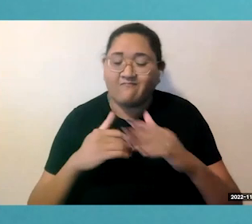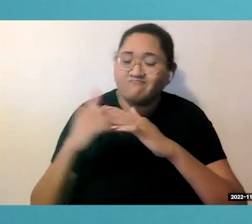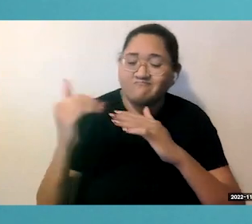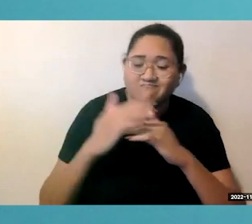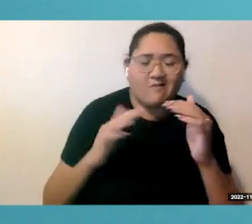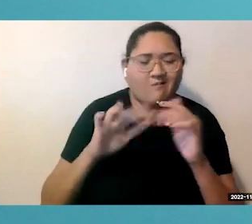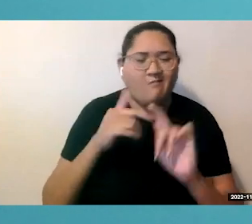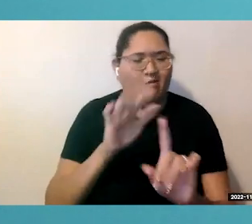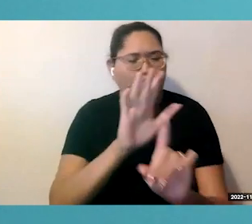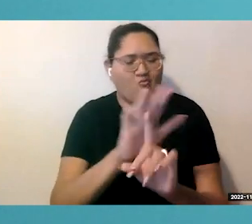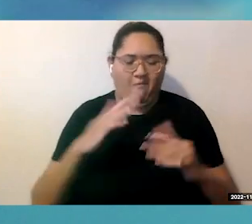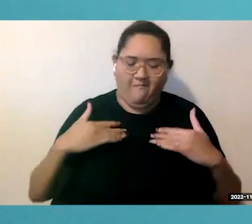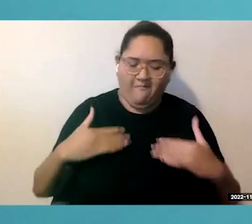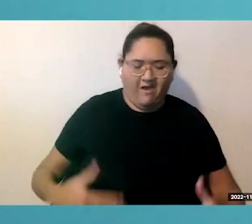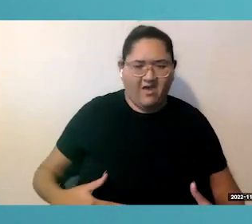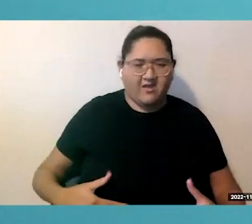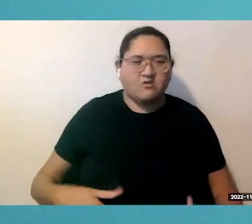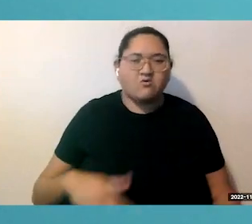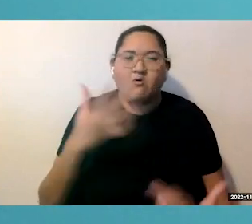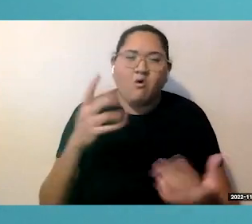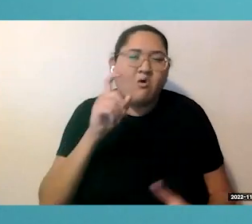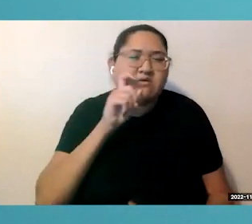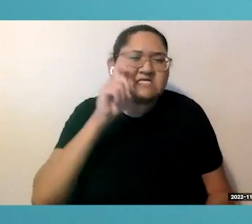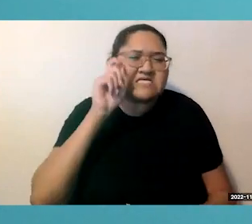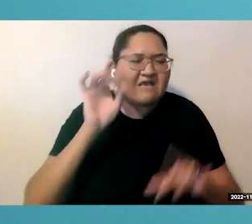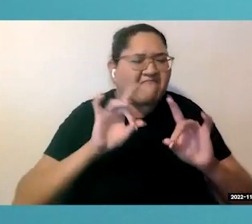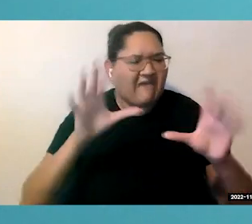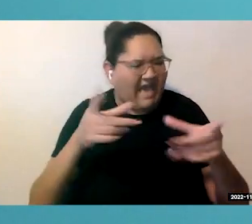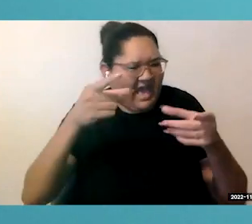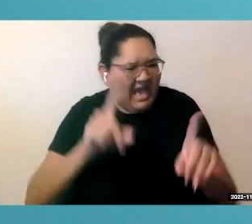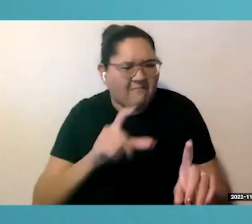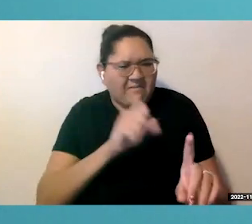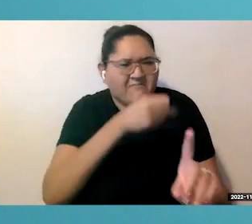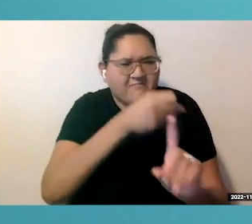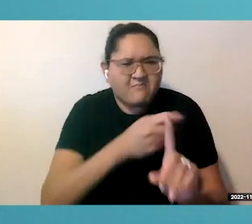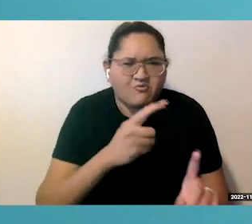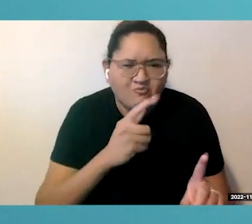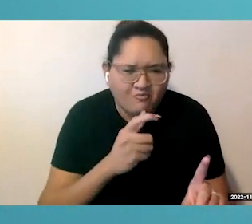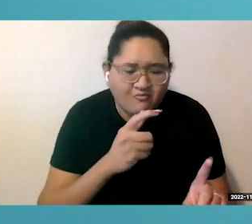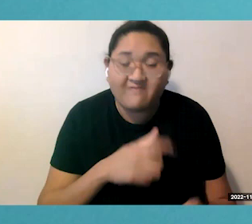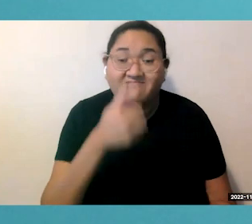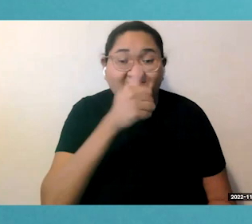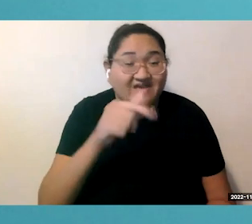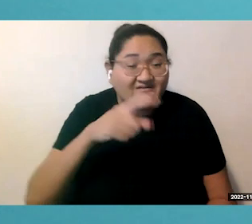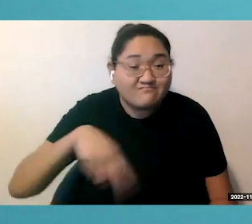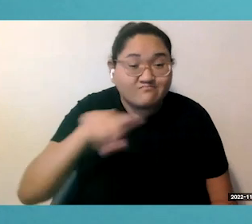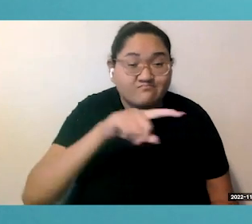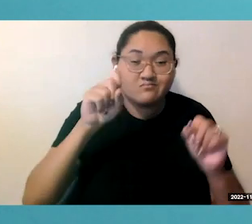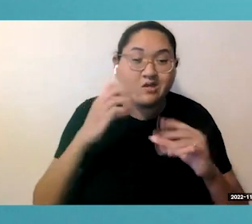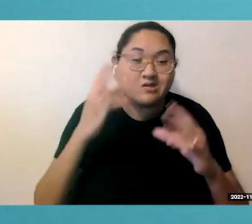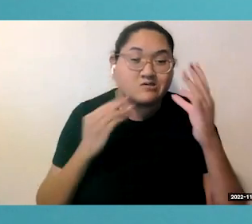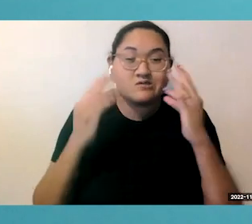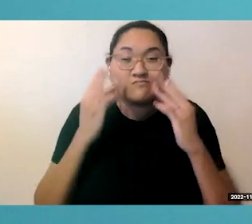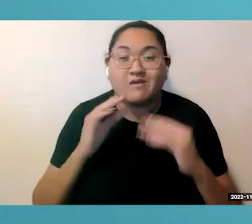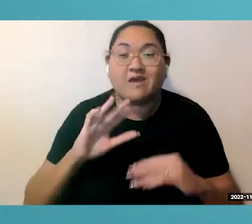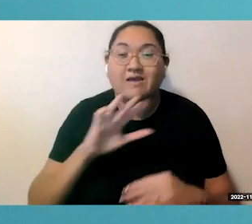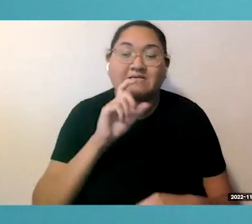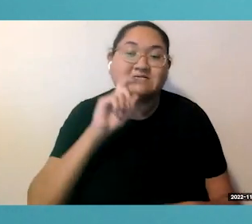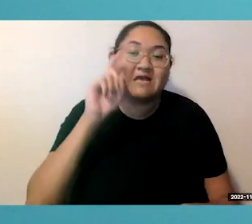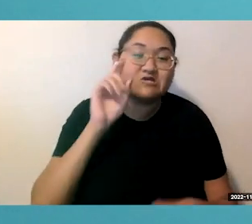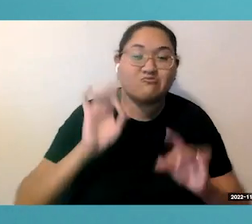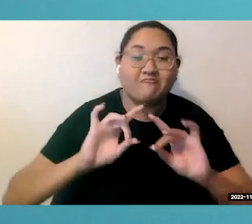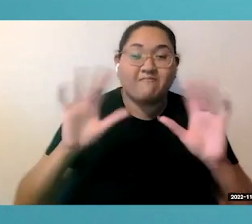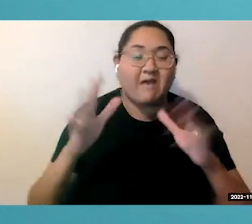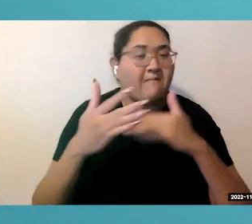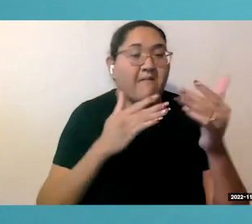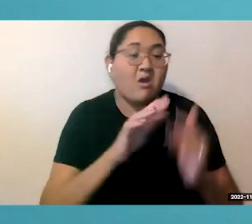and comfortable about your own body. So who does sexual violence happen to? Anyone can experience sexual violence no matter